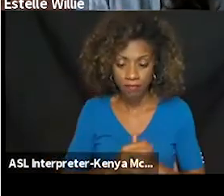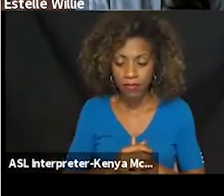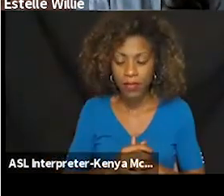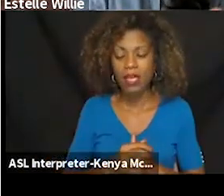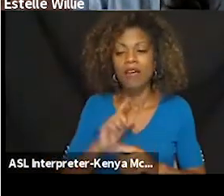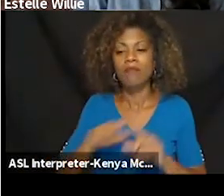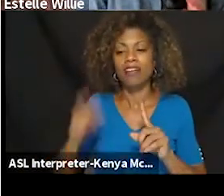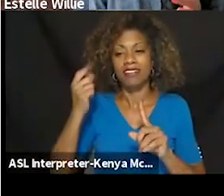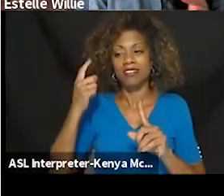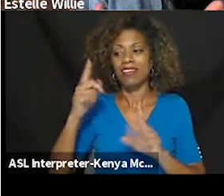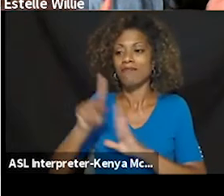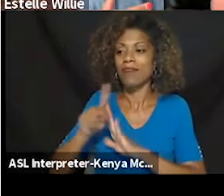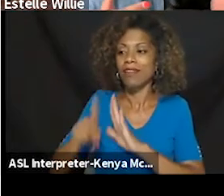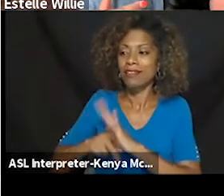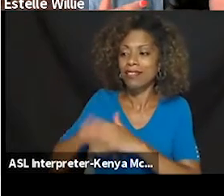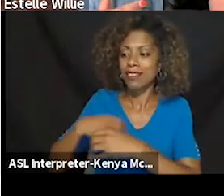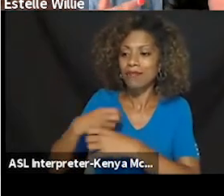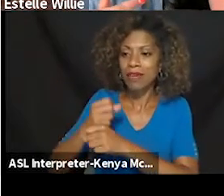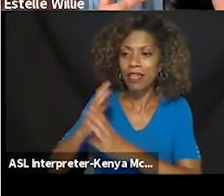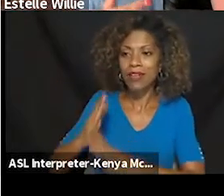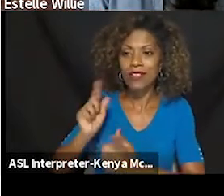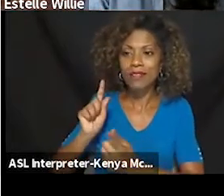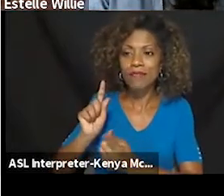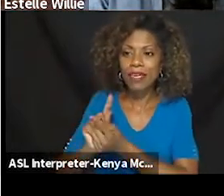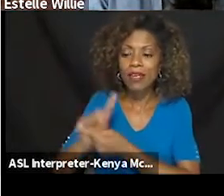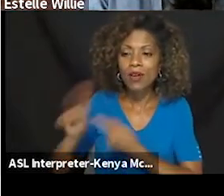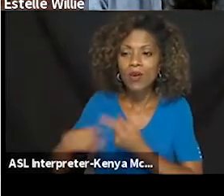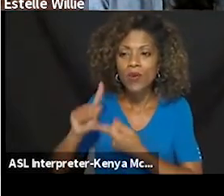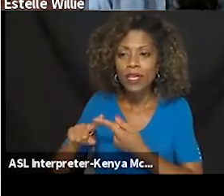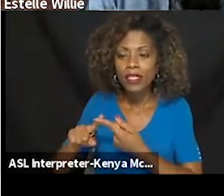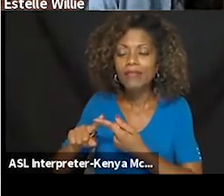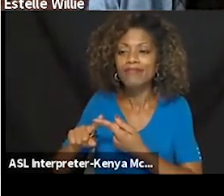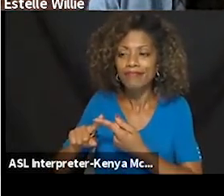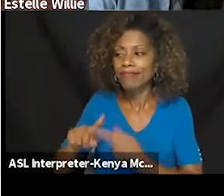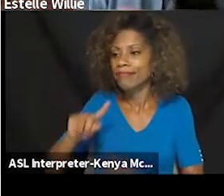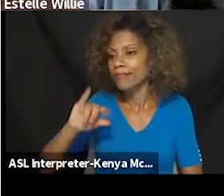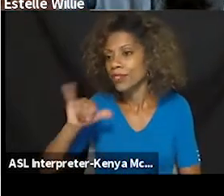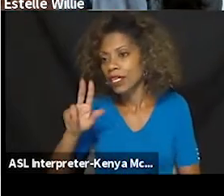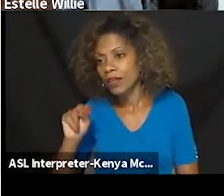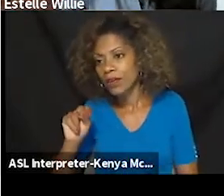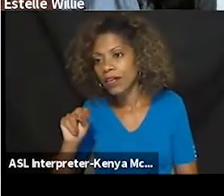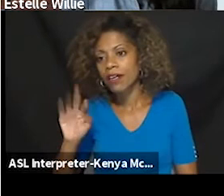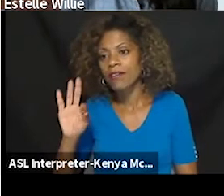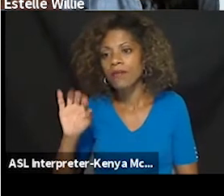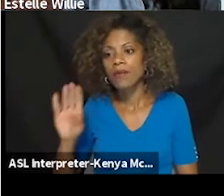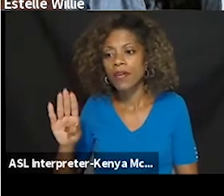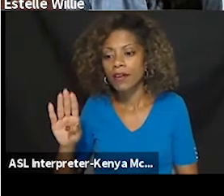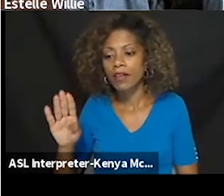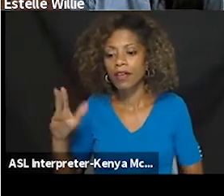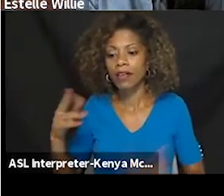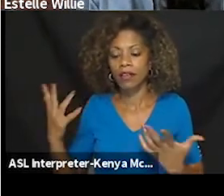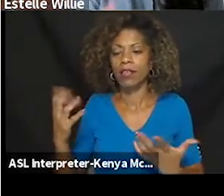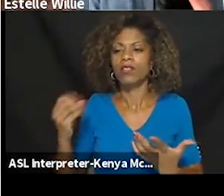in January, February. So we decided that instead of waiting until the very, very end to get